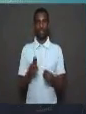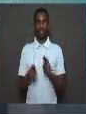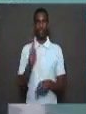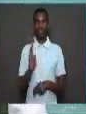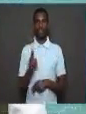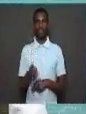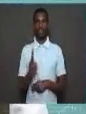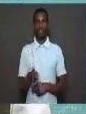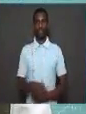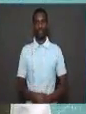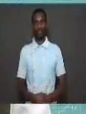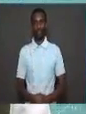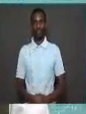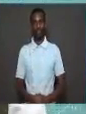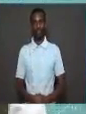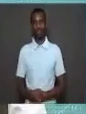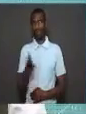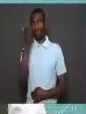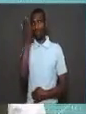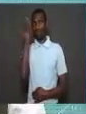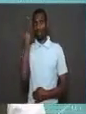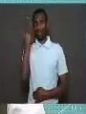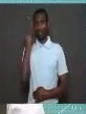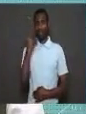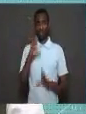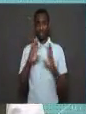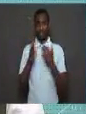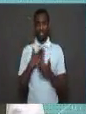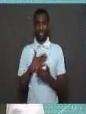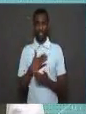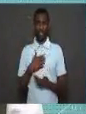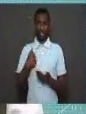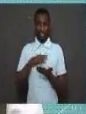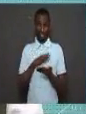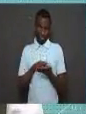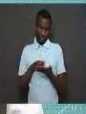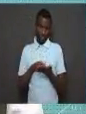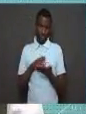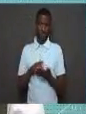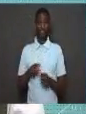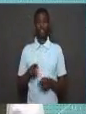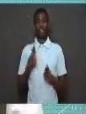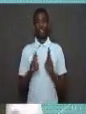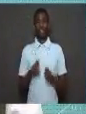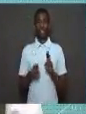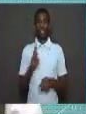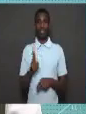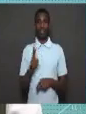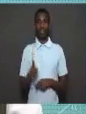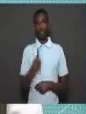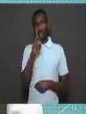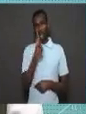velocity. In previous grades, you studied relative velocity in one